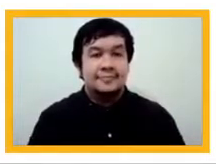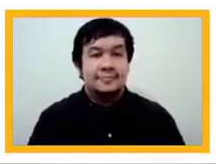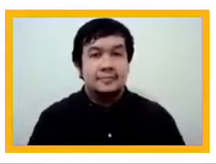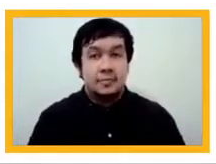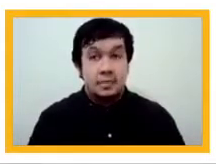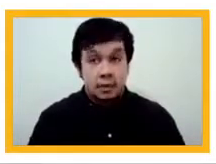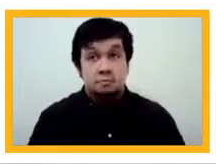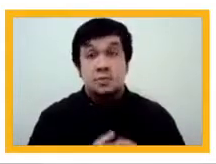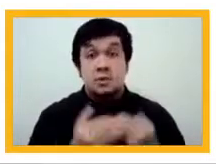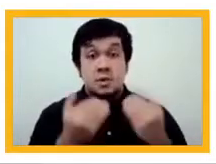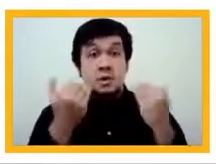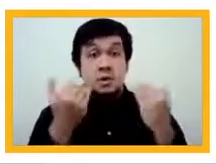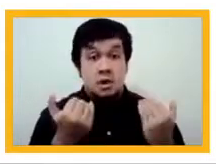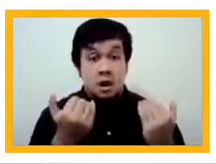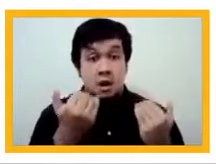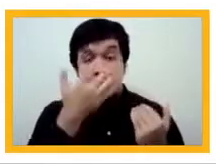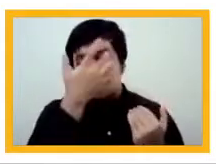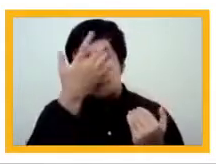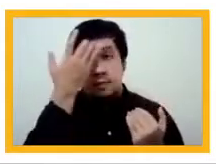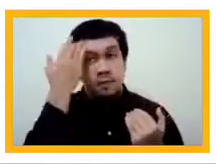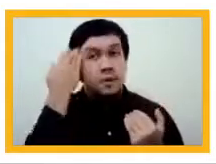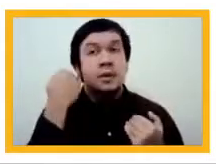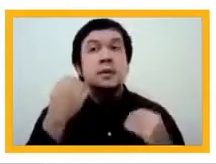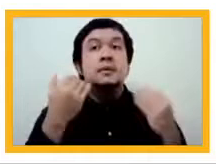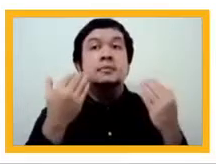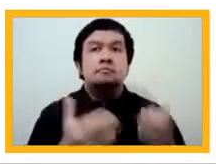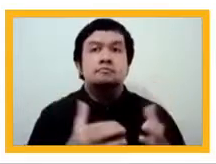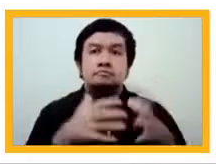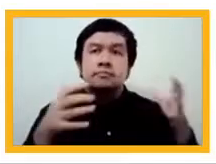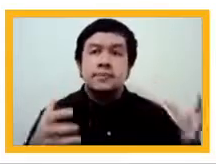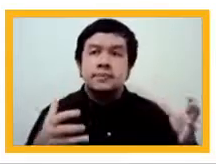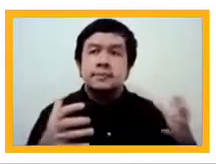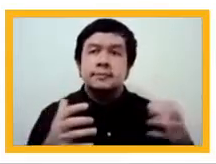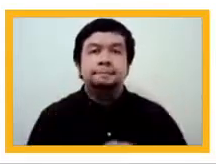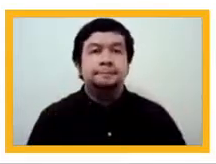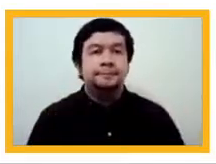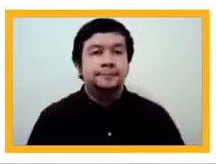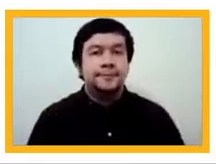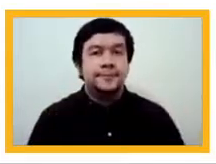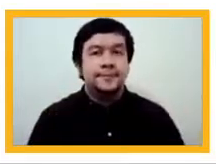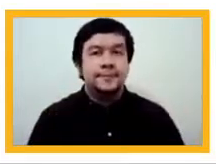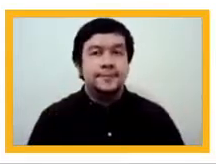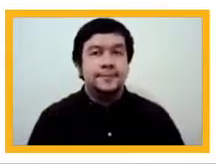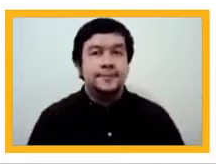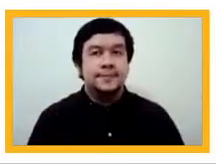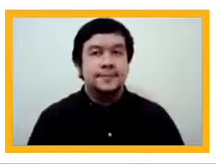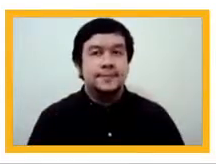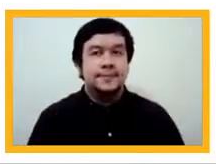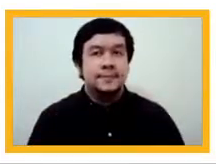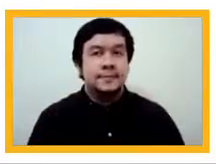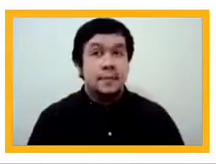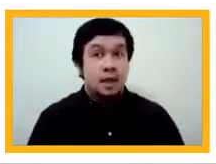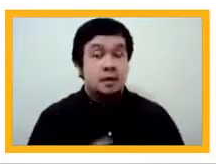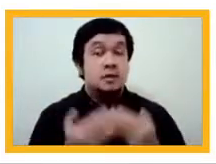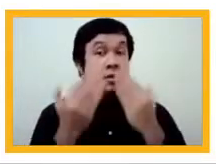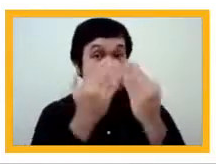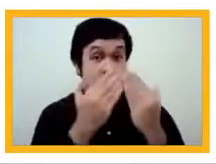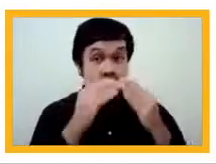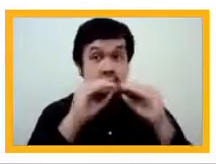industry cooperation is very huge, high from the education sector and the research area. But